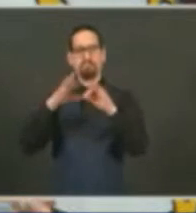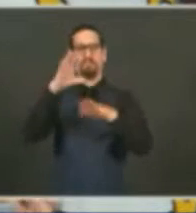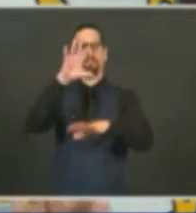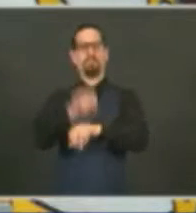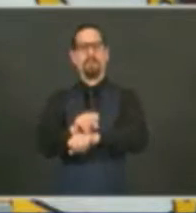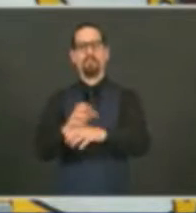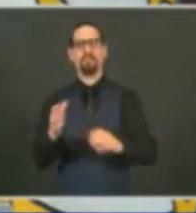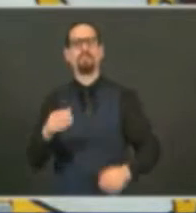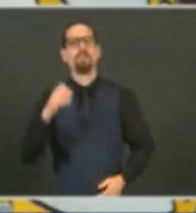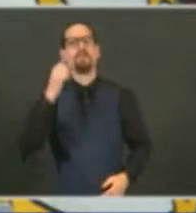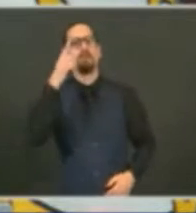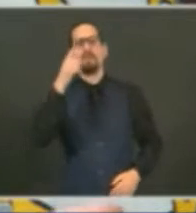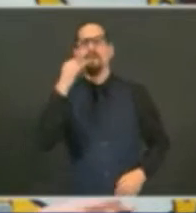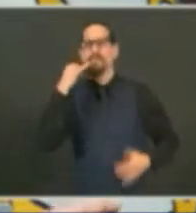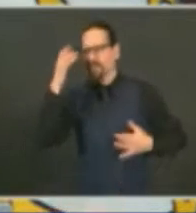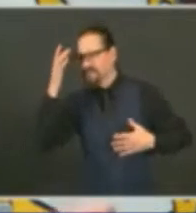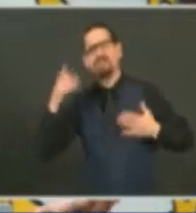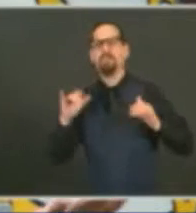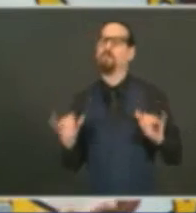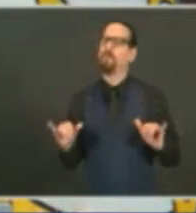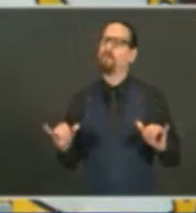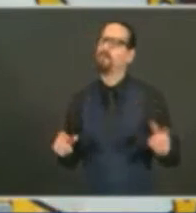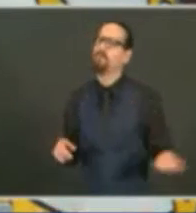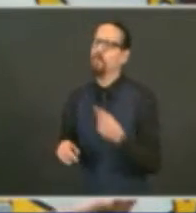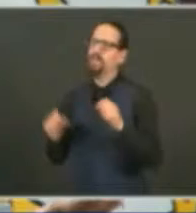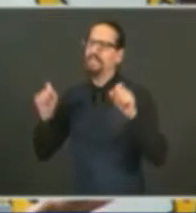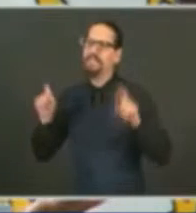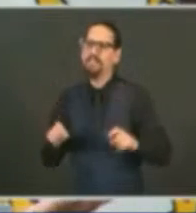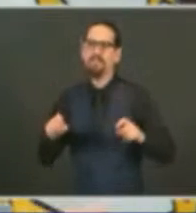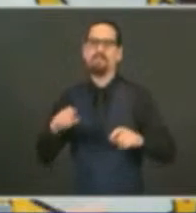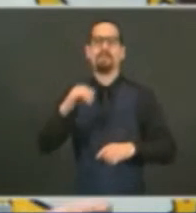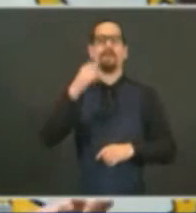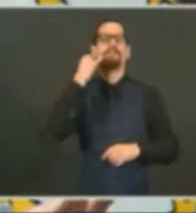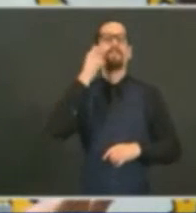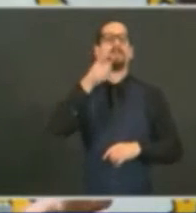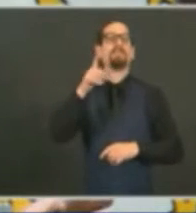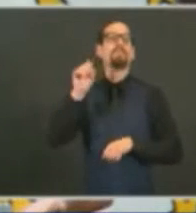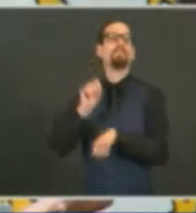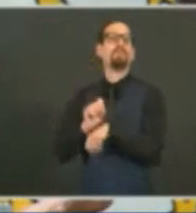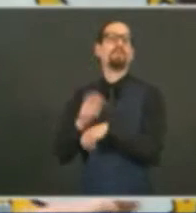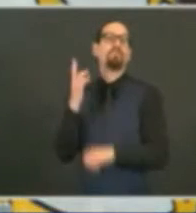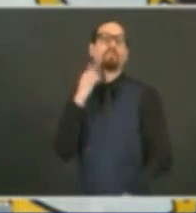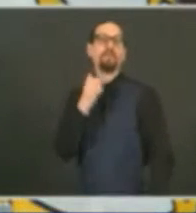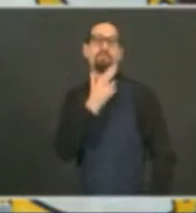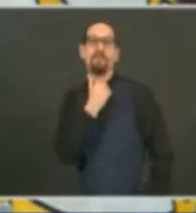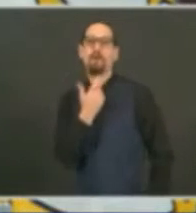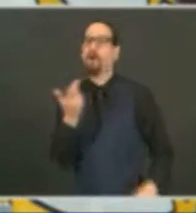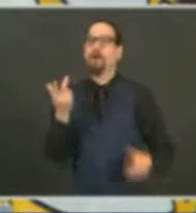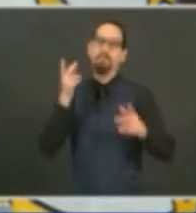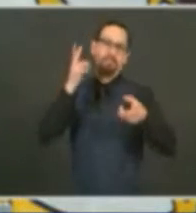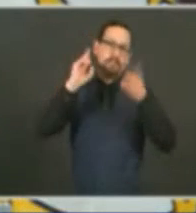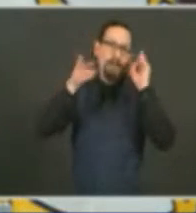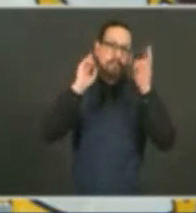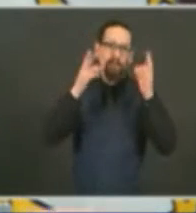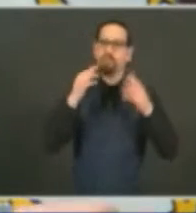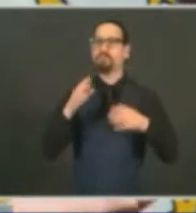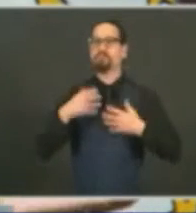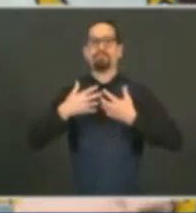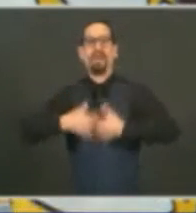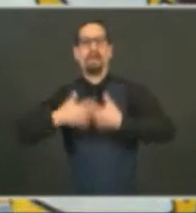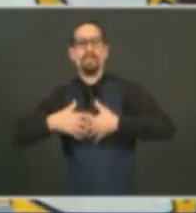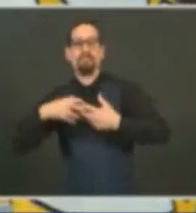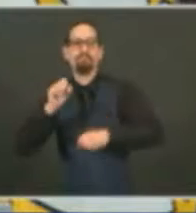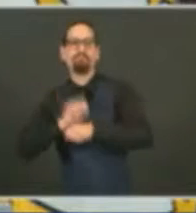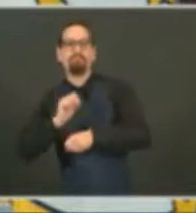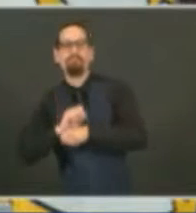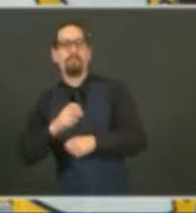especially if you work in a restaurant, hair salon, manufacturing operation. If you haven't been tested yet, if you